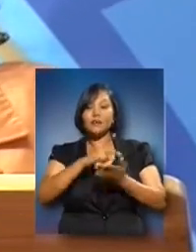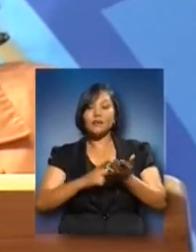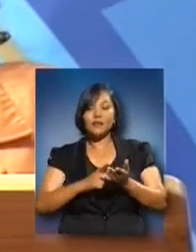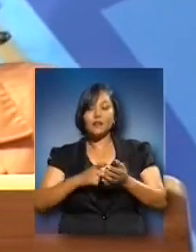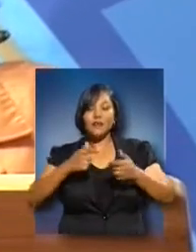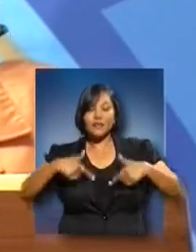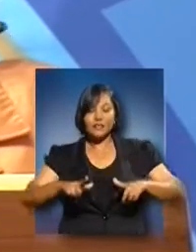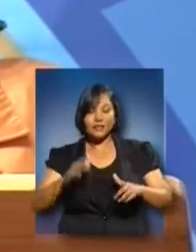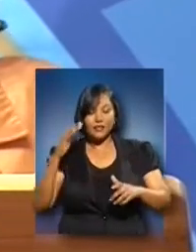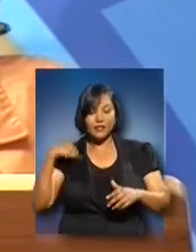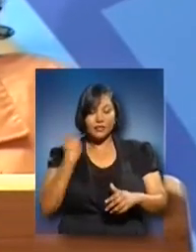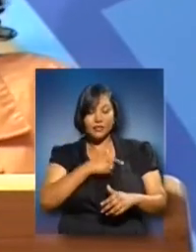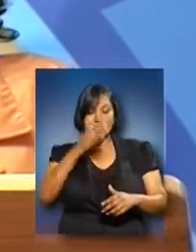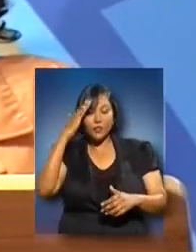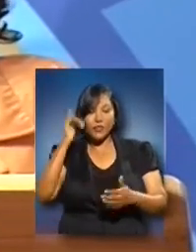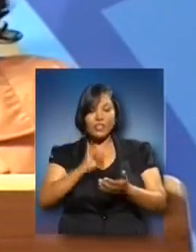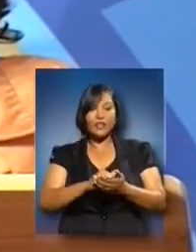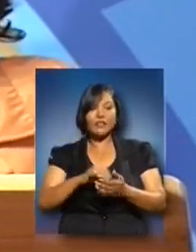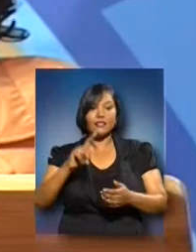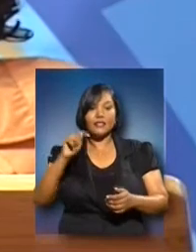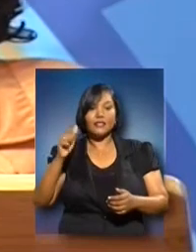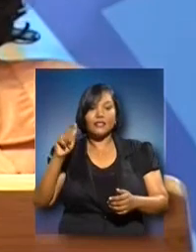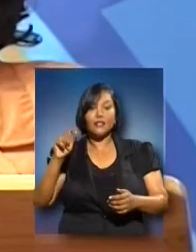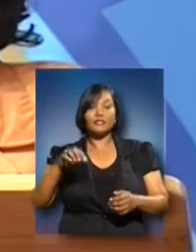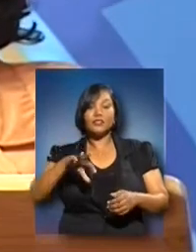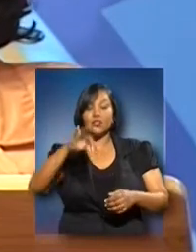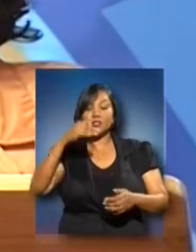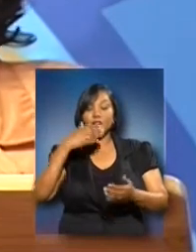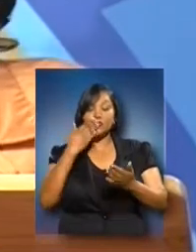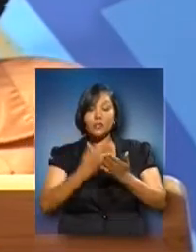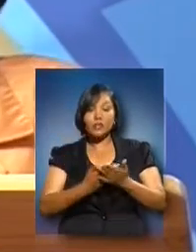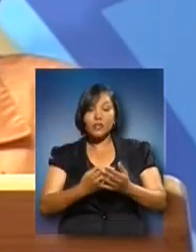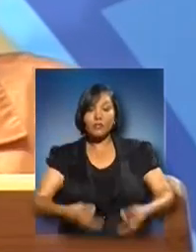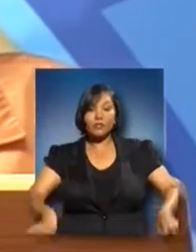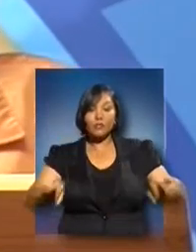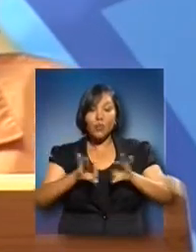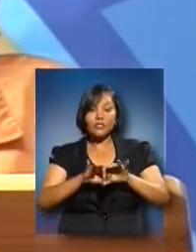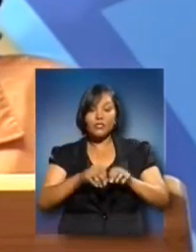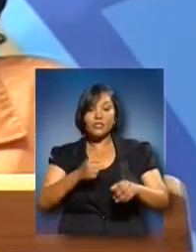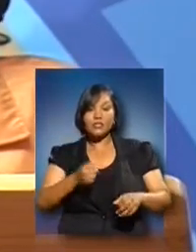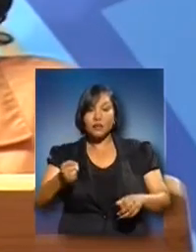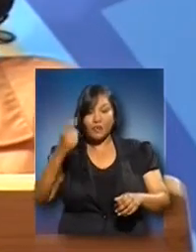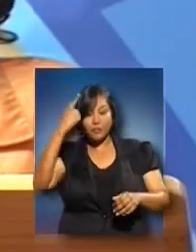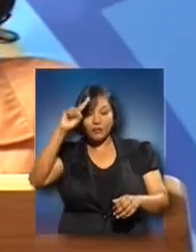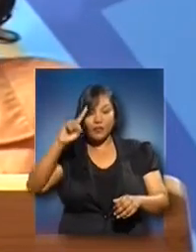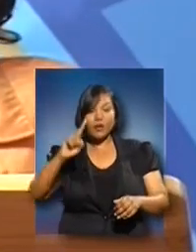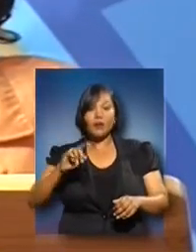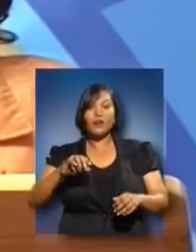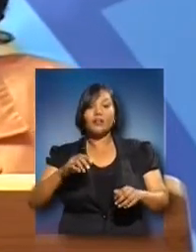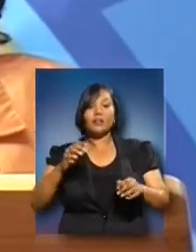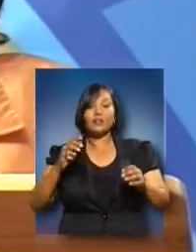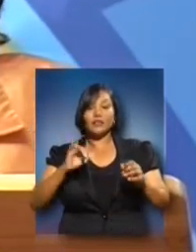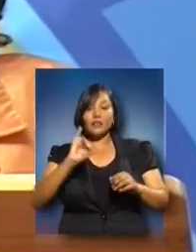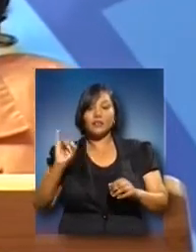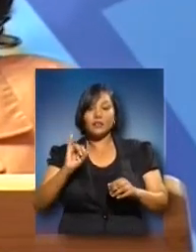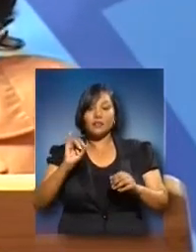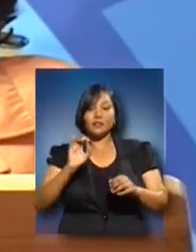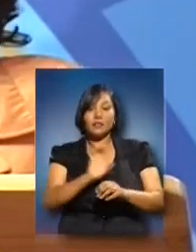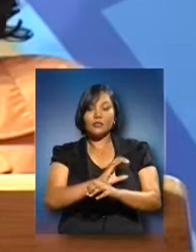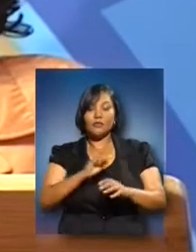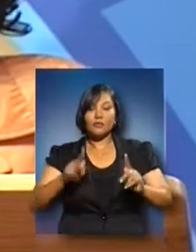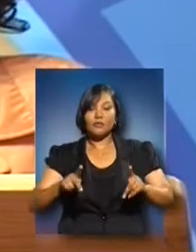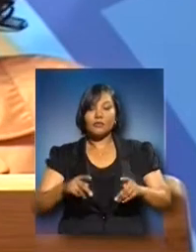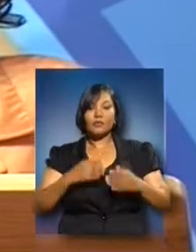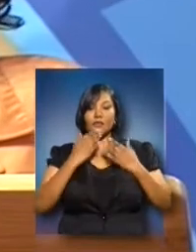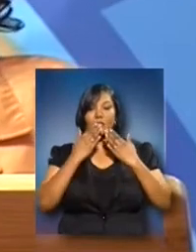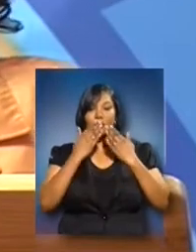tells us that at least we have indeed chosen a topic that is important to many of our stakeholders. Mr. Alden,